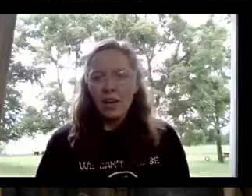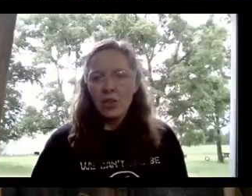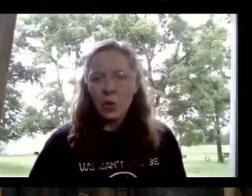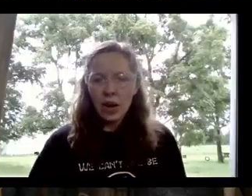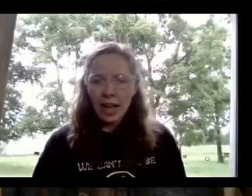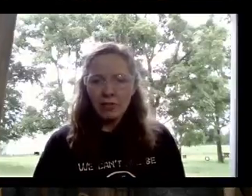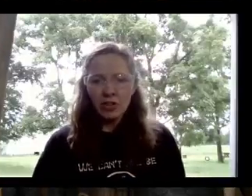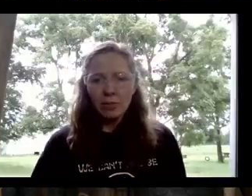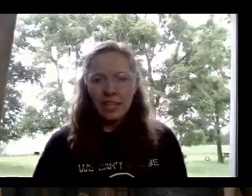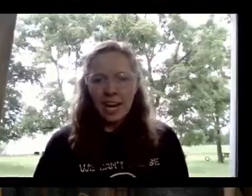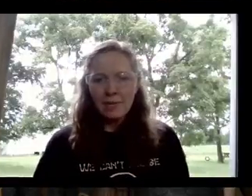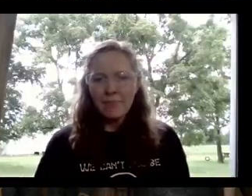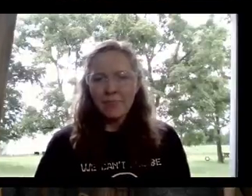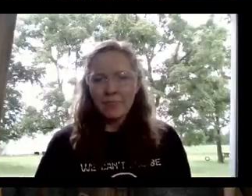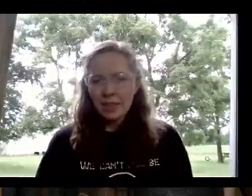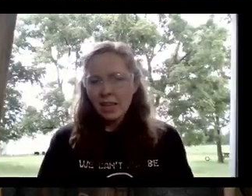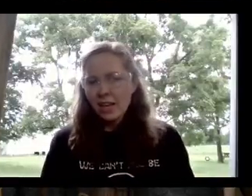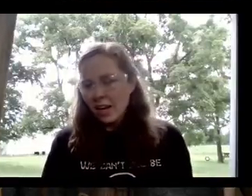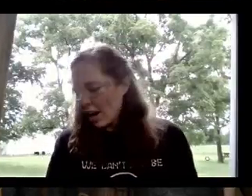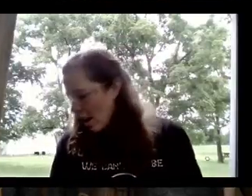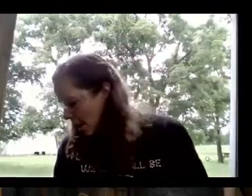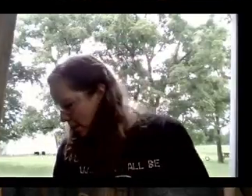halfway through our live stream tonight.